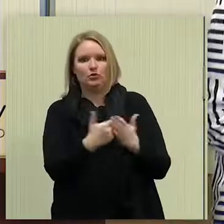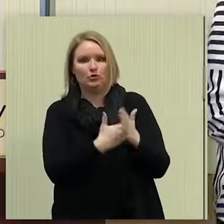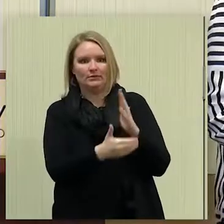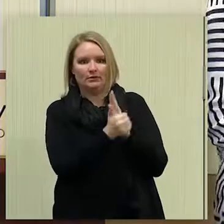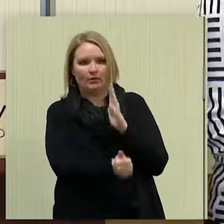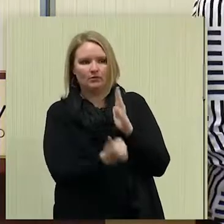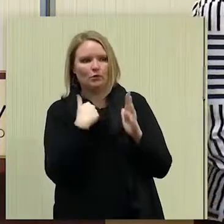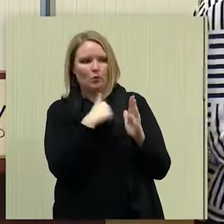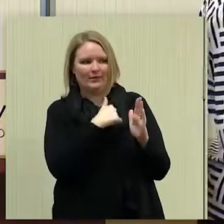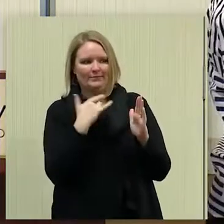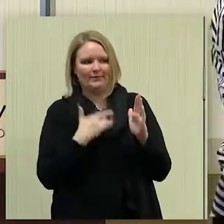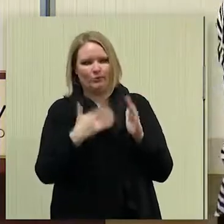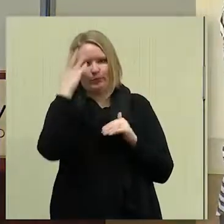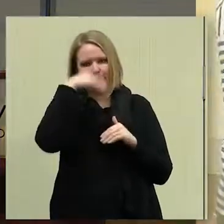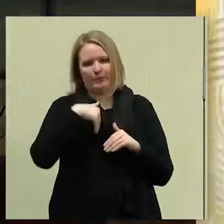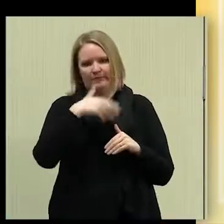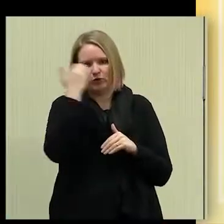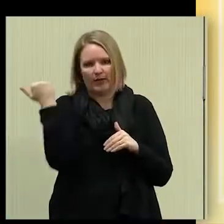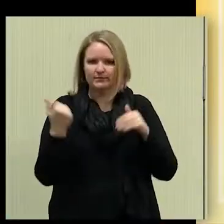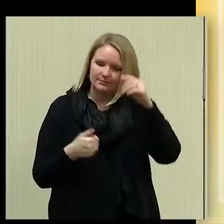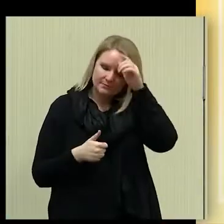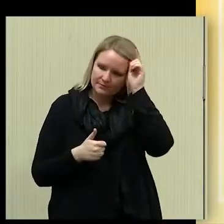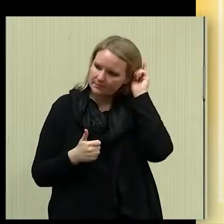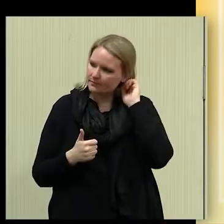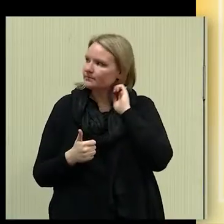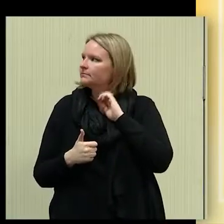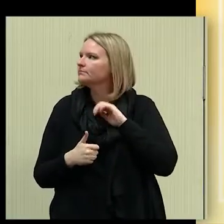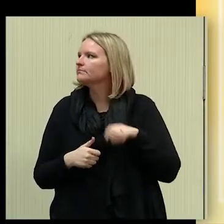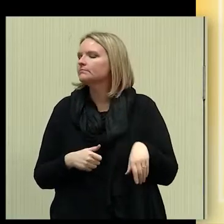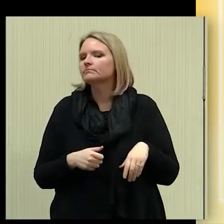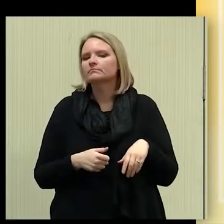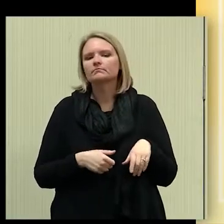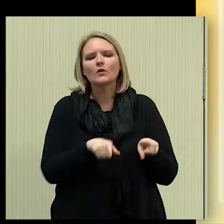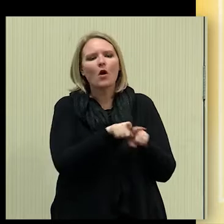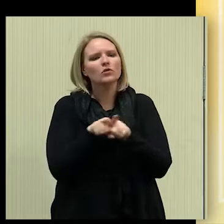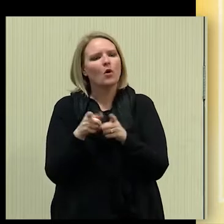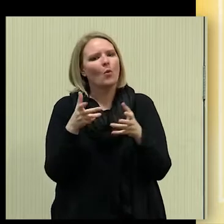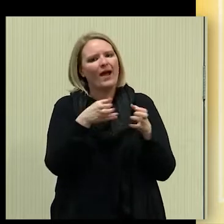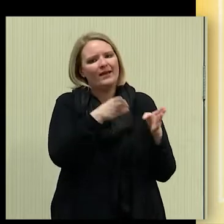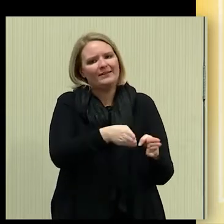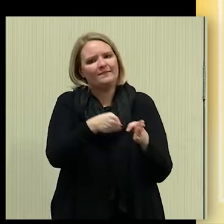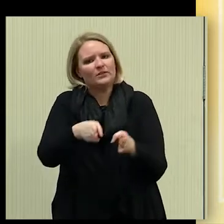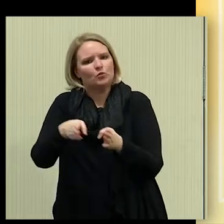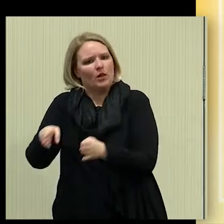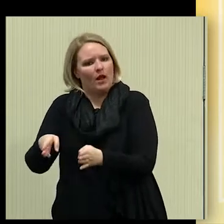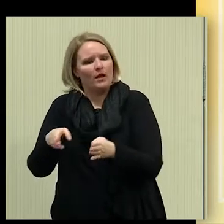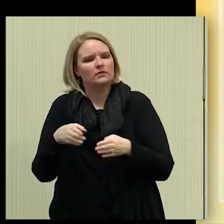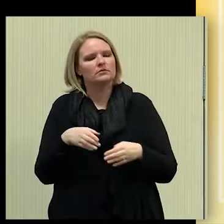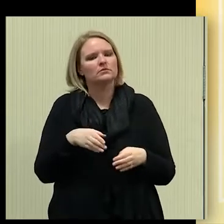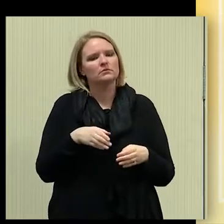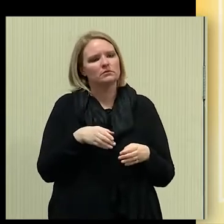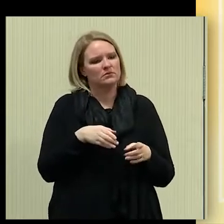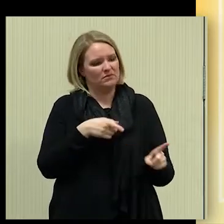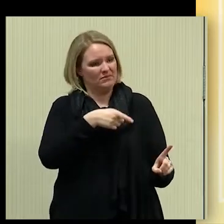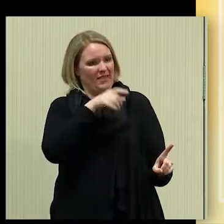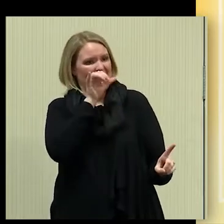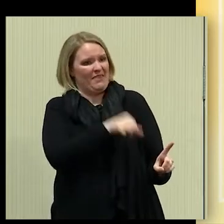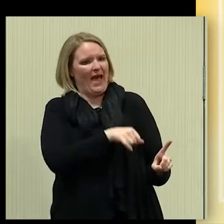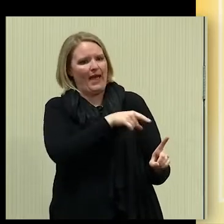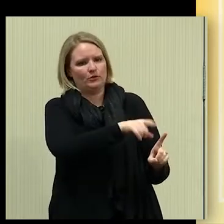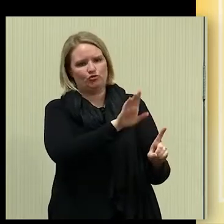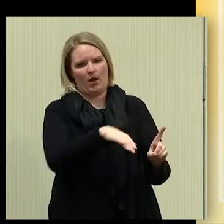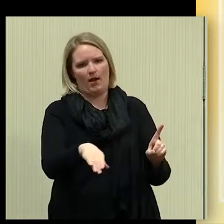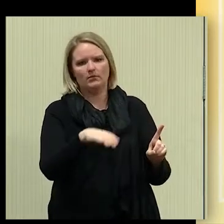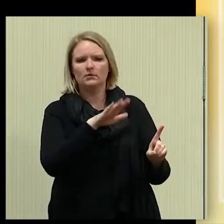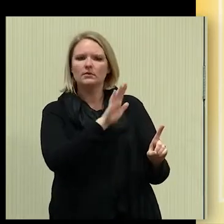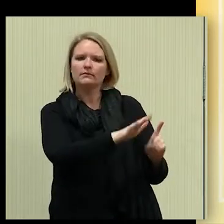to children, we do forget. And of course, we want to individualize. We want to think about the child and what skills the child needs,